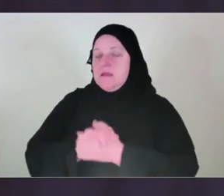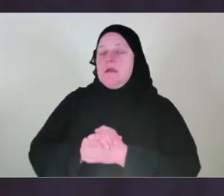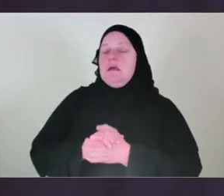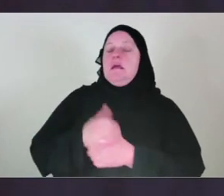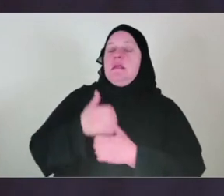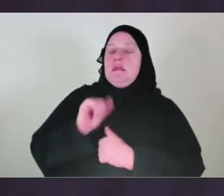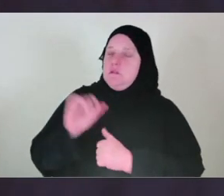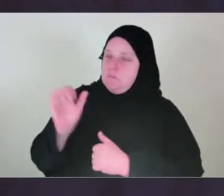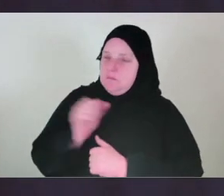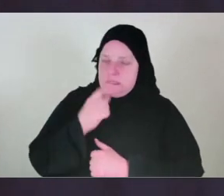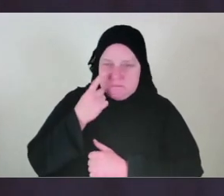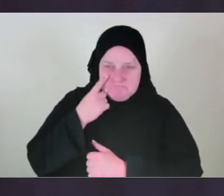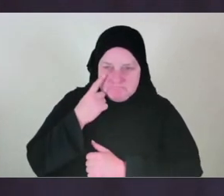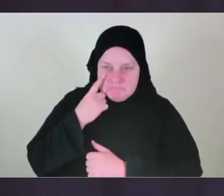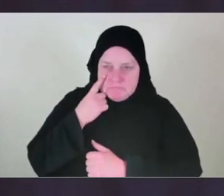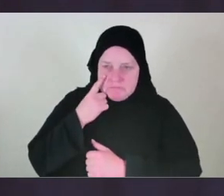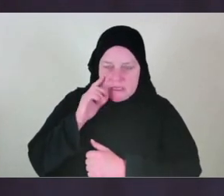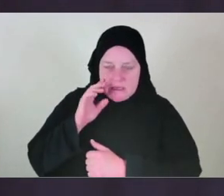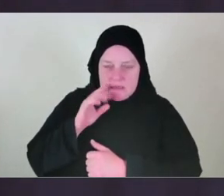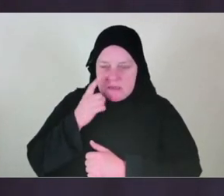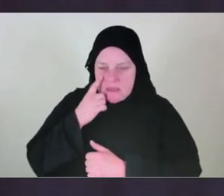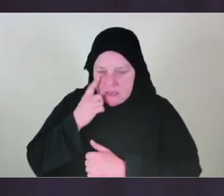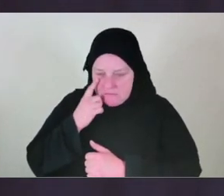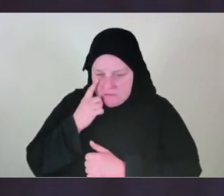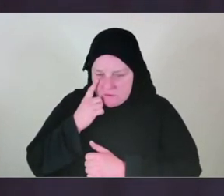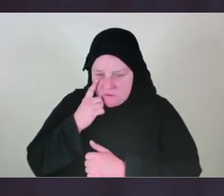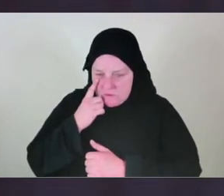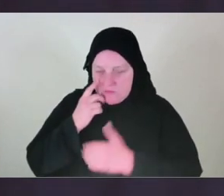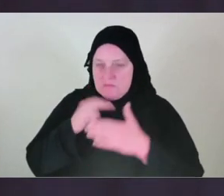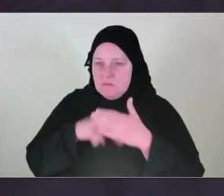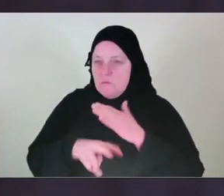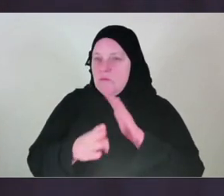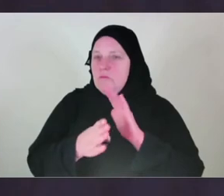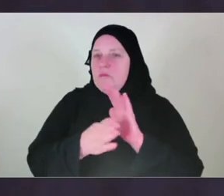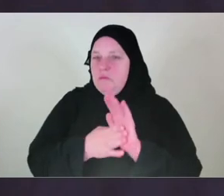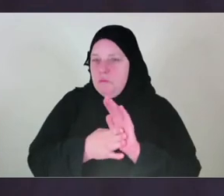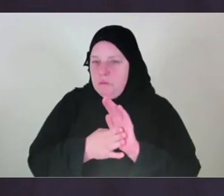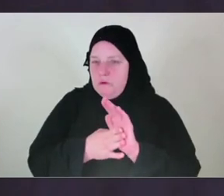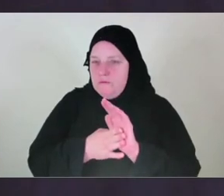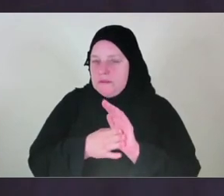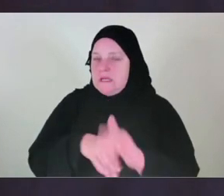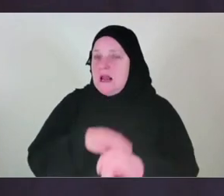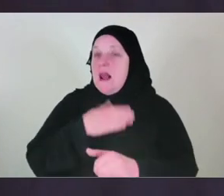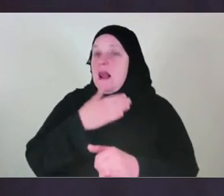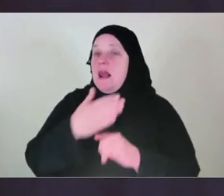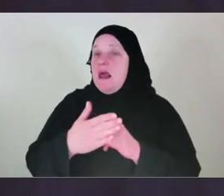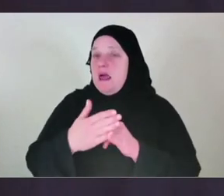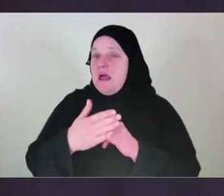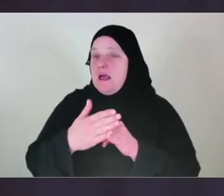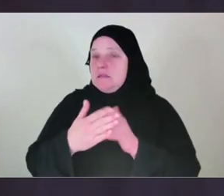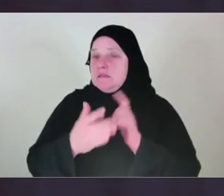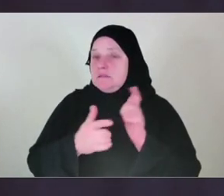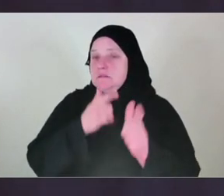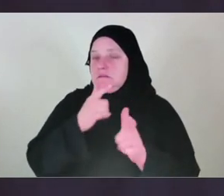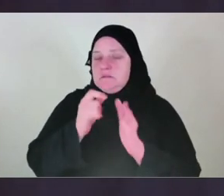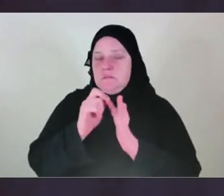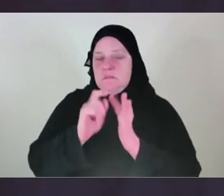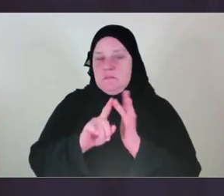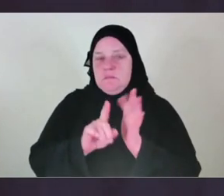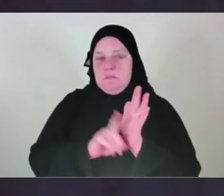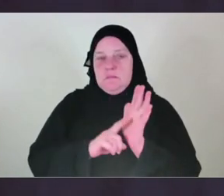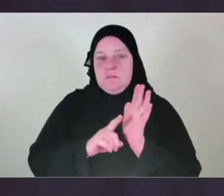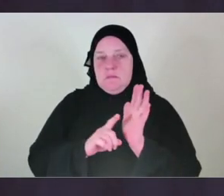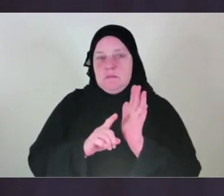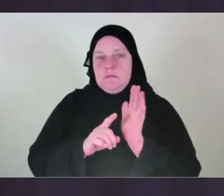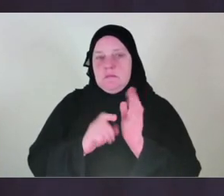where this is a hadith mentioned by Ahlul Ammah, by those that call themselves Ahlul Sunnah wa Jama'ah, mentioned